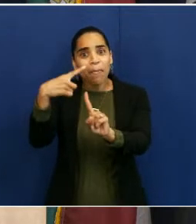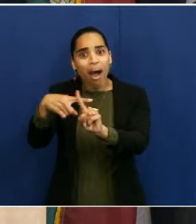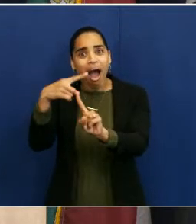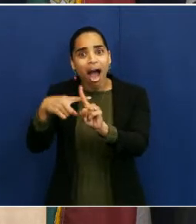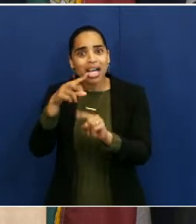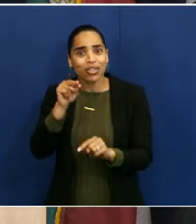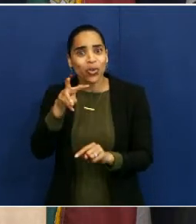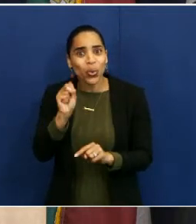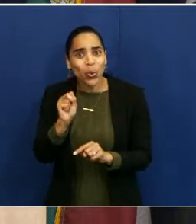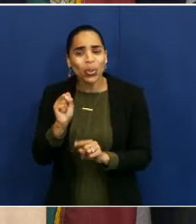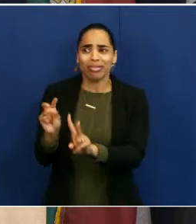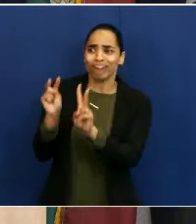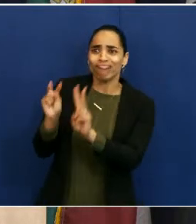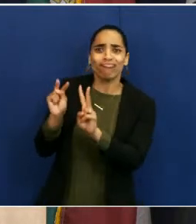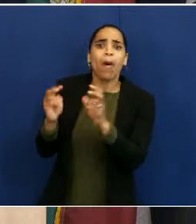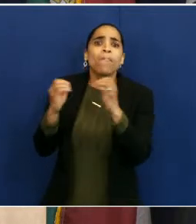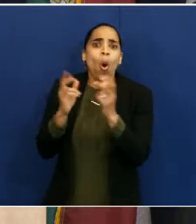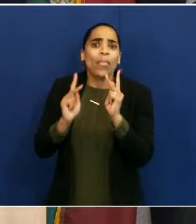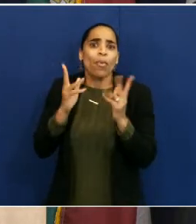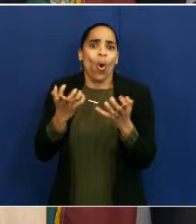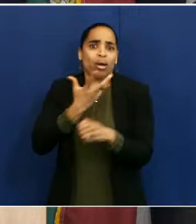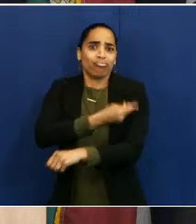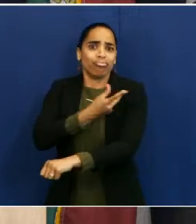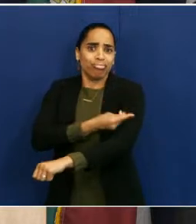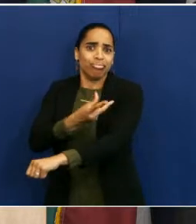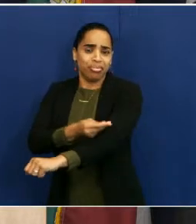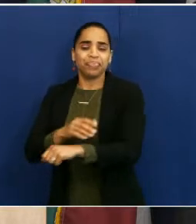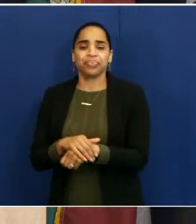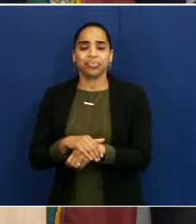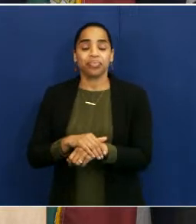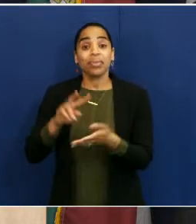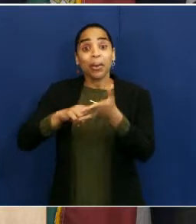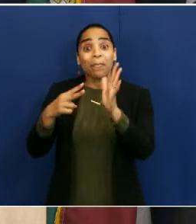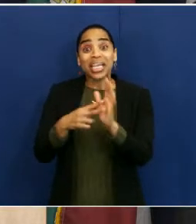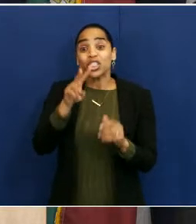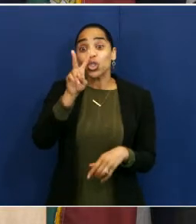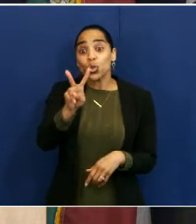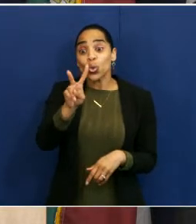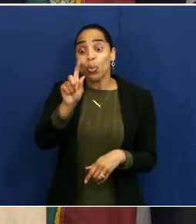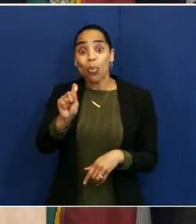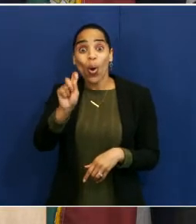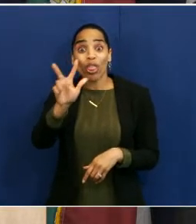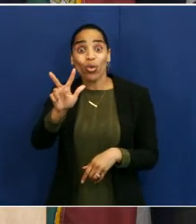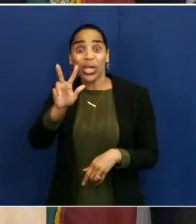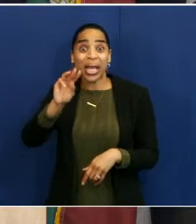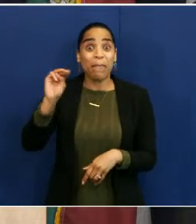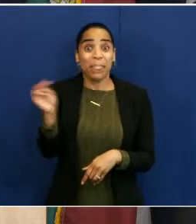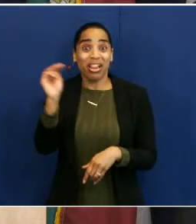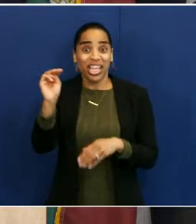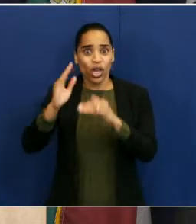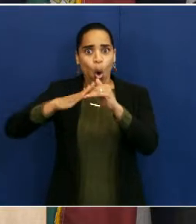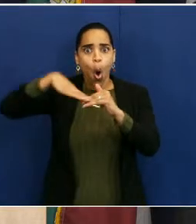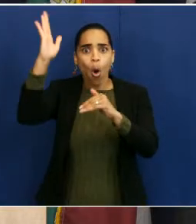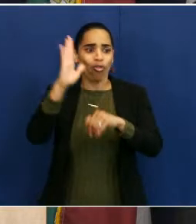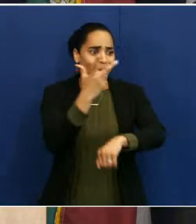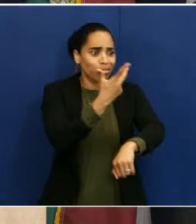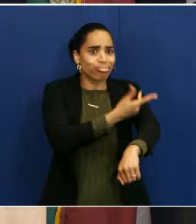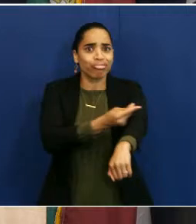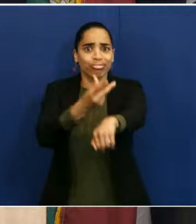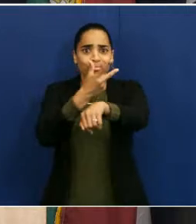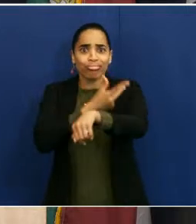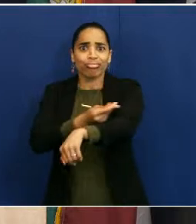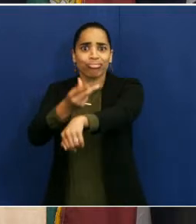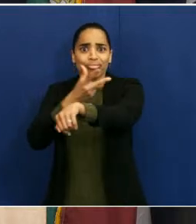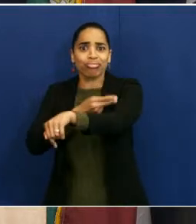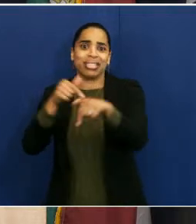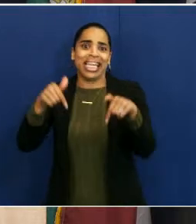we are encouraged by that. We're also encouraged. We've now administered more than 2.3 million doses of vaccine in San